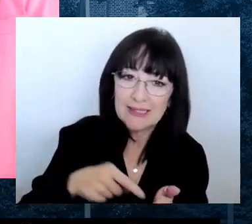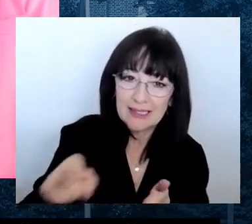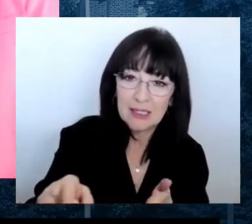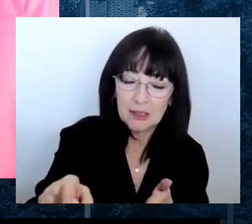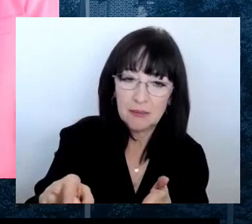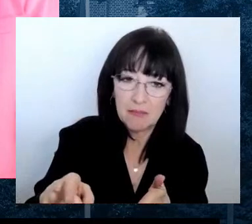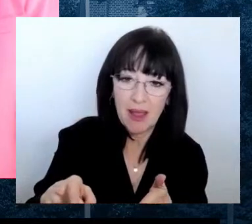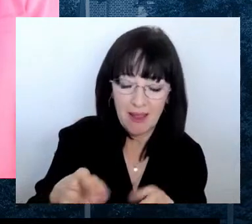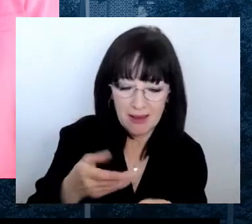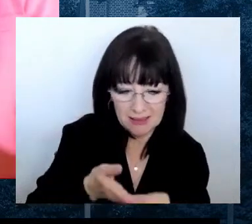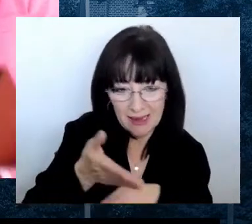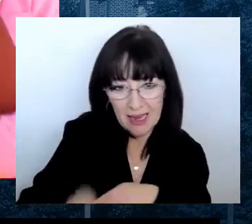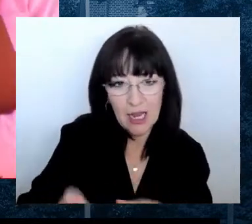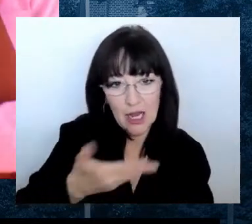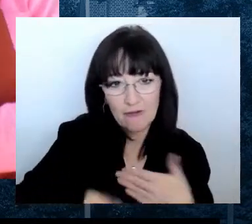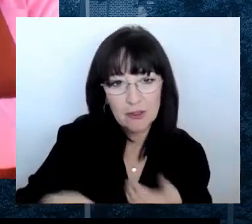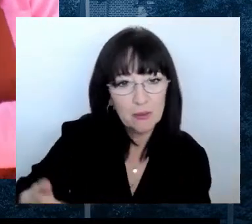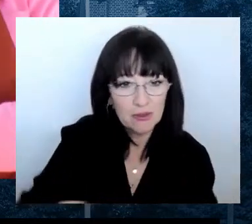years to come.